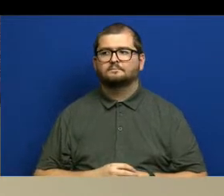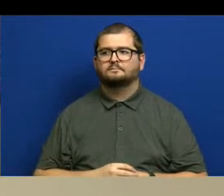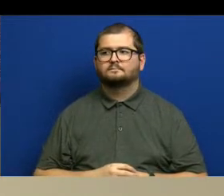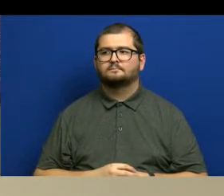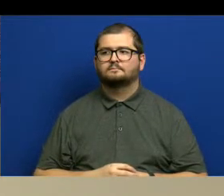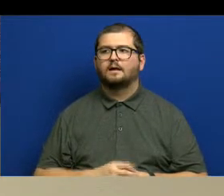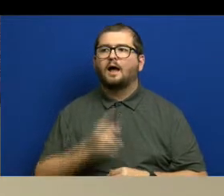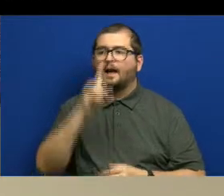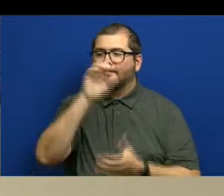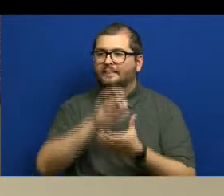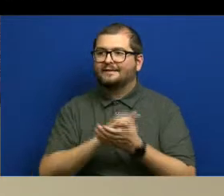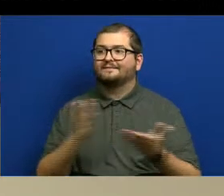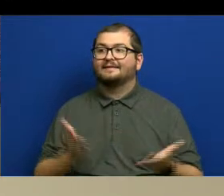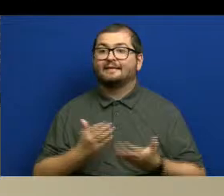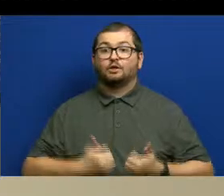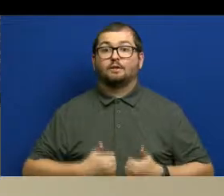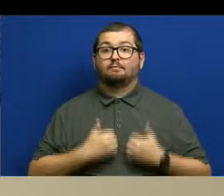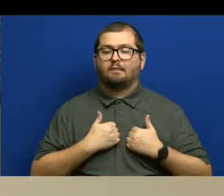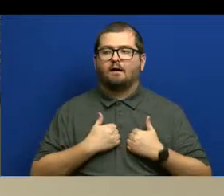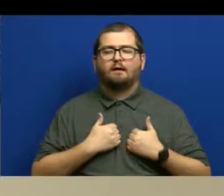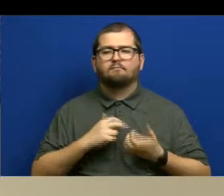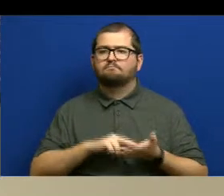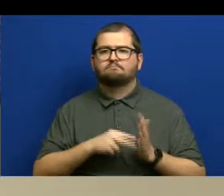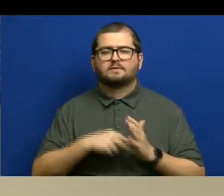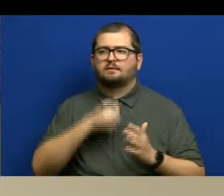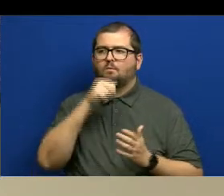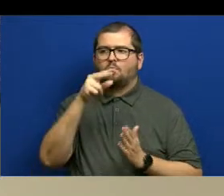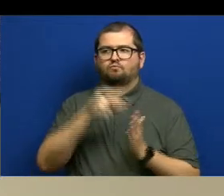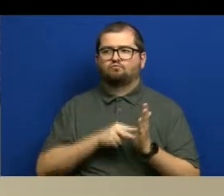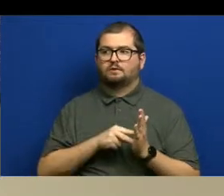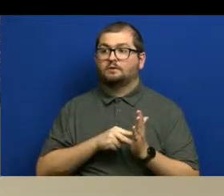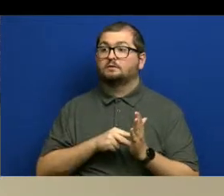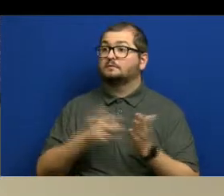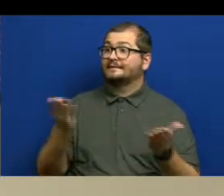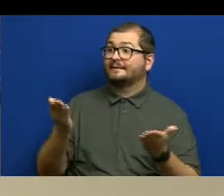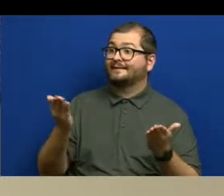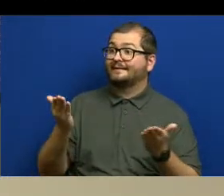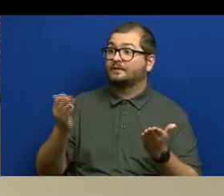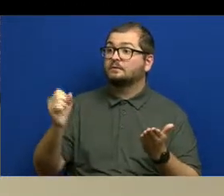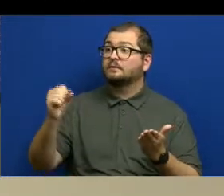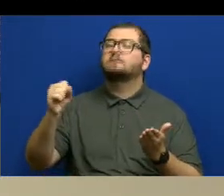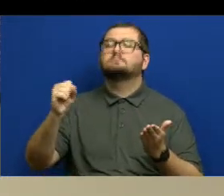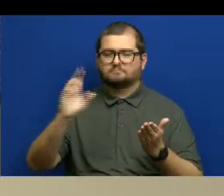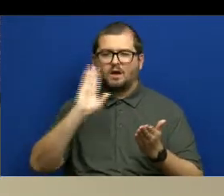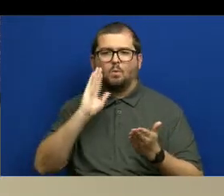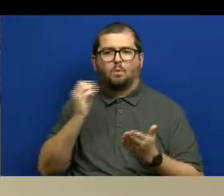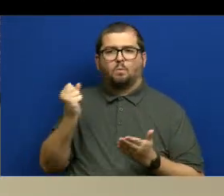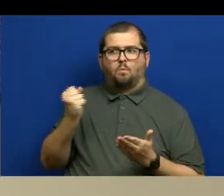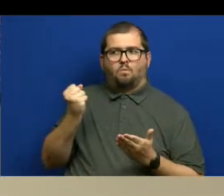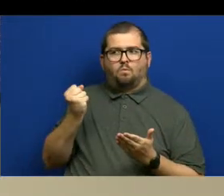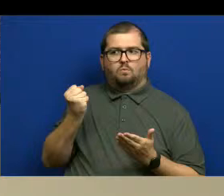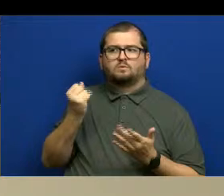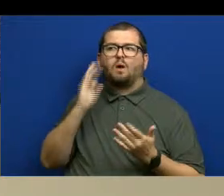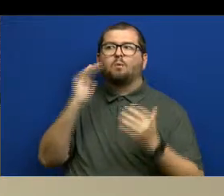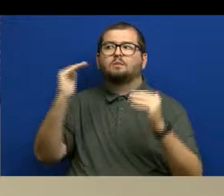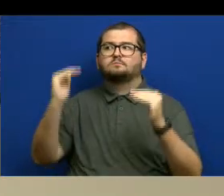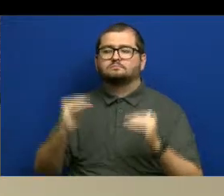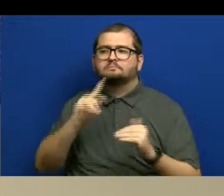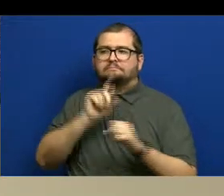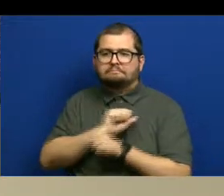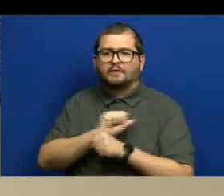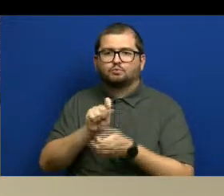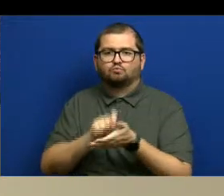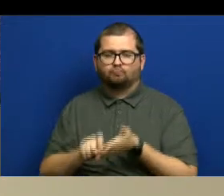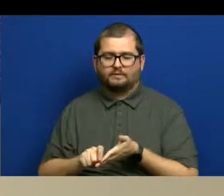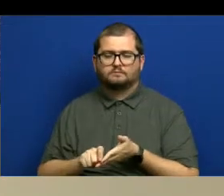I think he's here live, so I'm not going to actually read that. Is he here? Yes. Okay. So I'm going to hold off on that one. I'll just read the next one that's an actual written